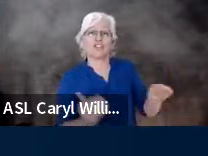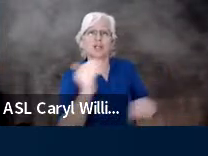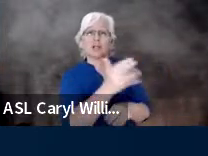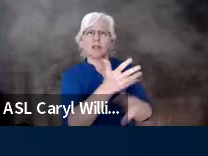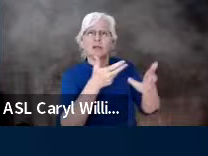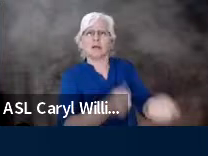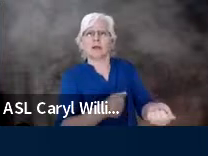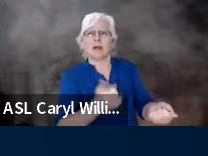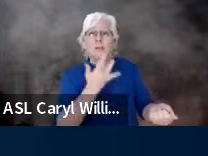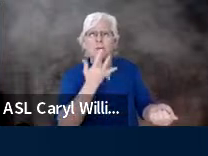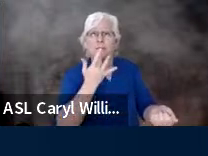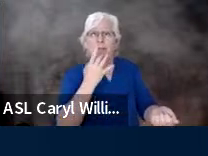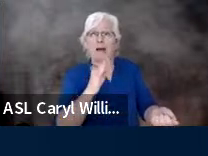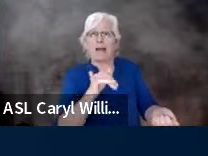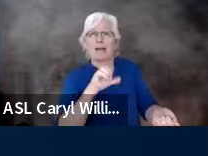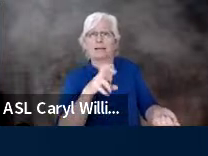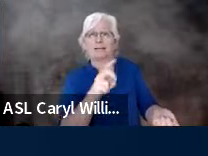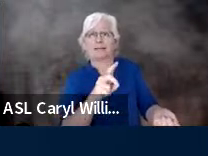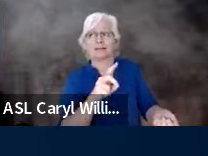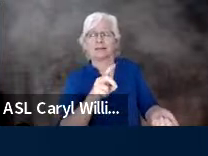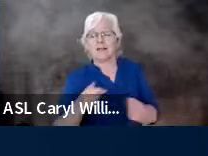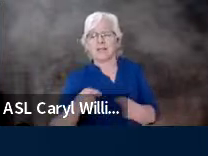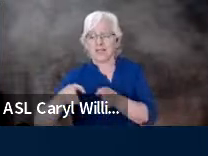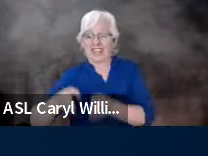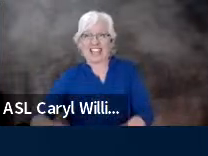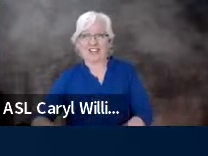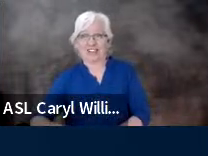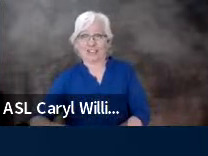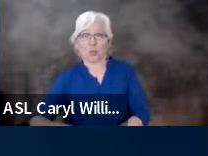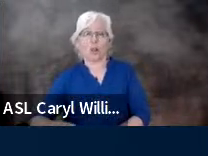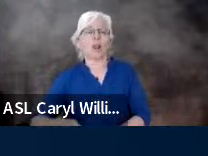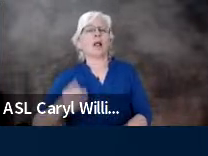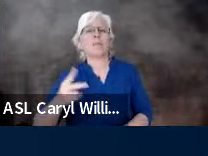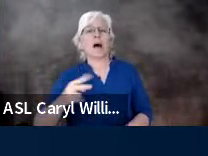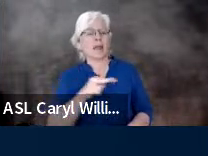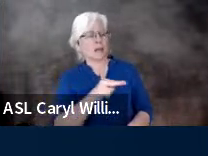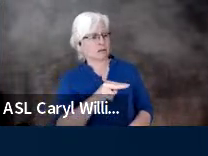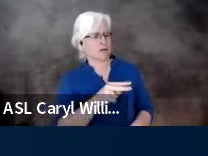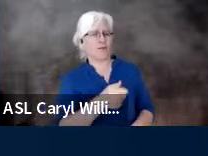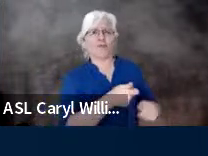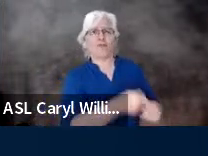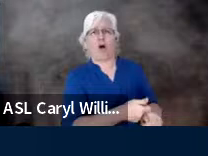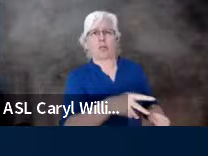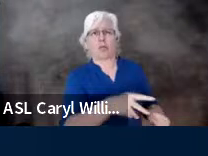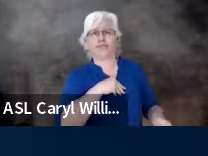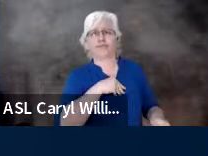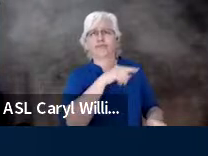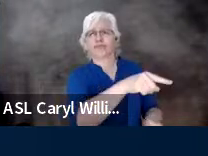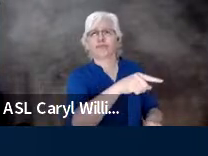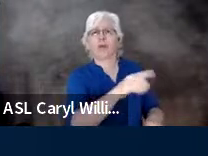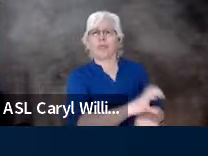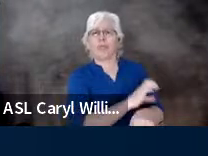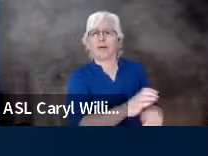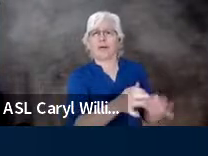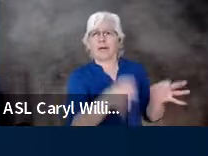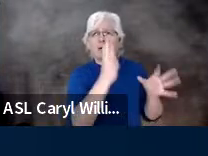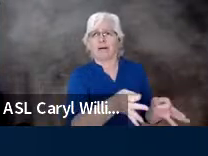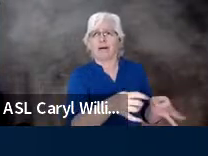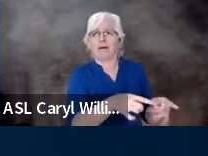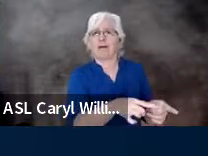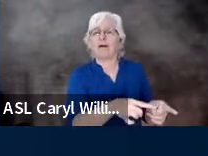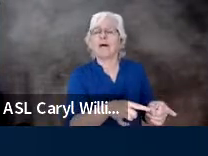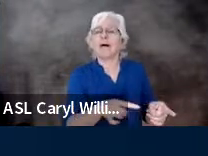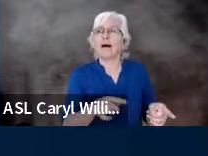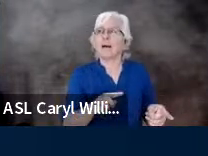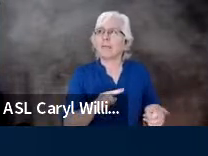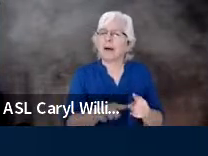may be more likely to defer to what an algorithmic system says, there are questions there as to just